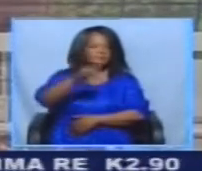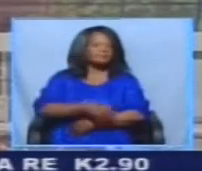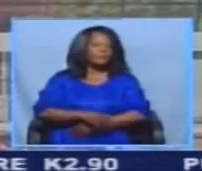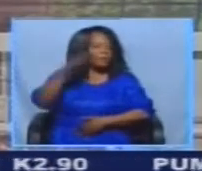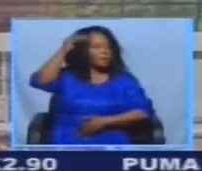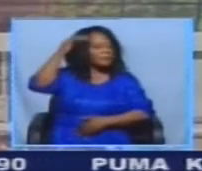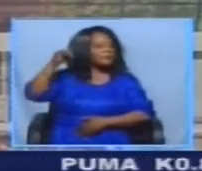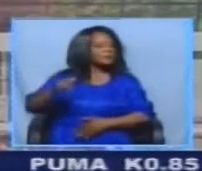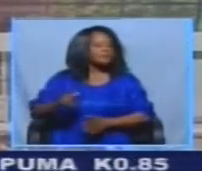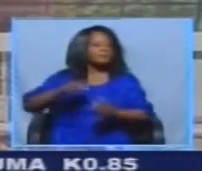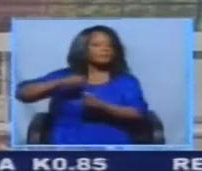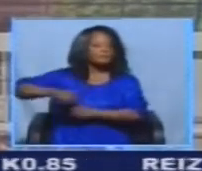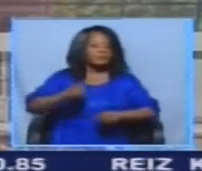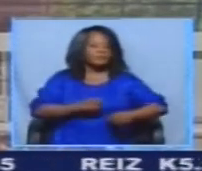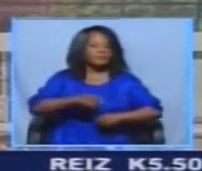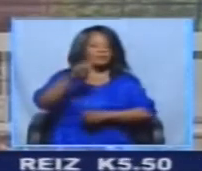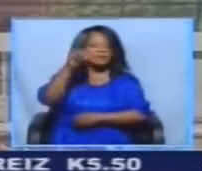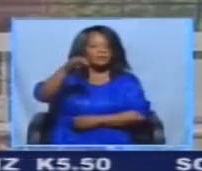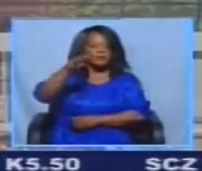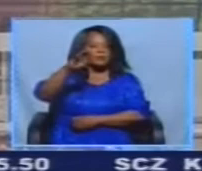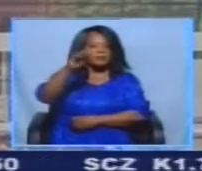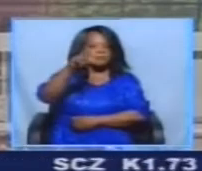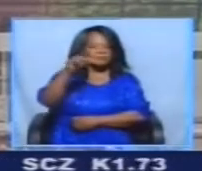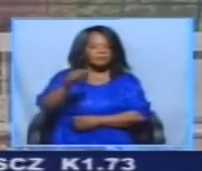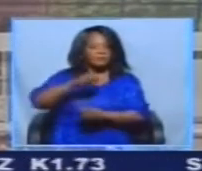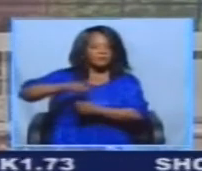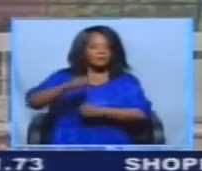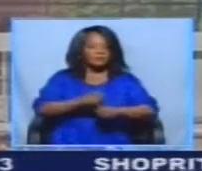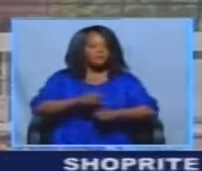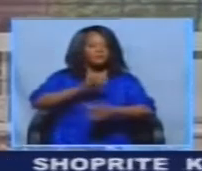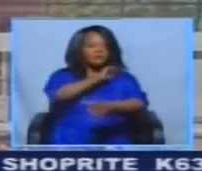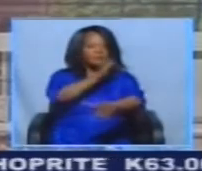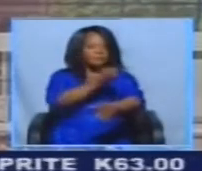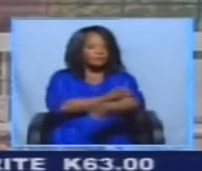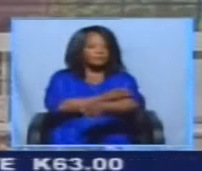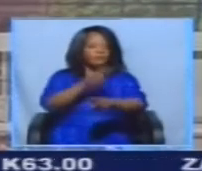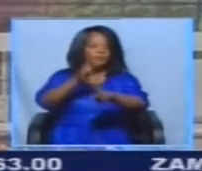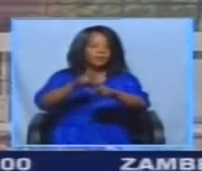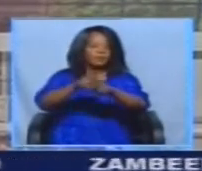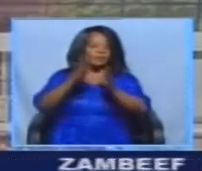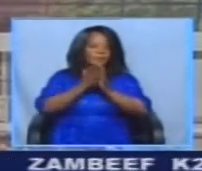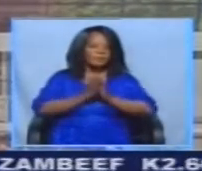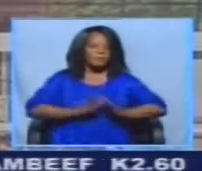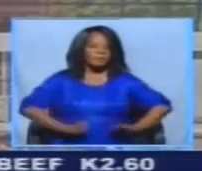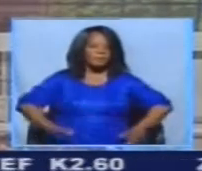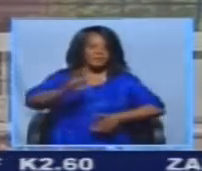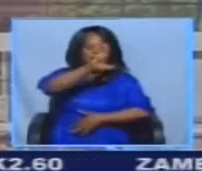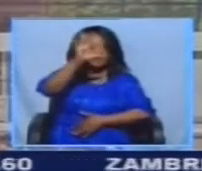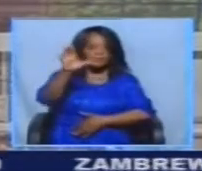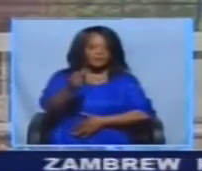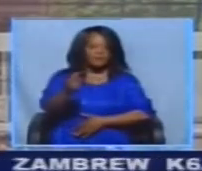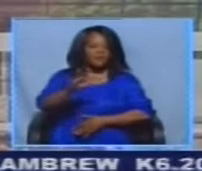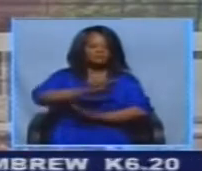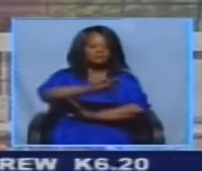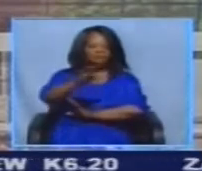Defense Permanent Secretary Stadi Mwale has praised the defense forces for their efforts in maintaining peace in the sub-region. Mr. Mwale says